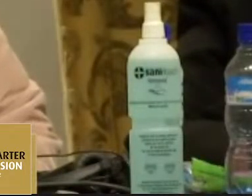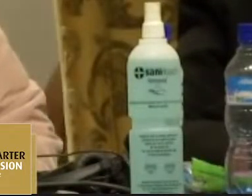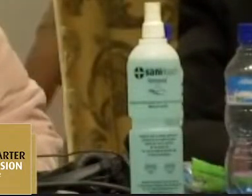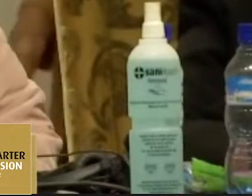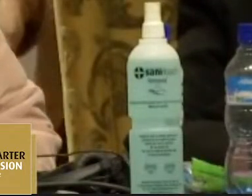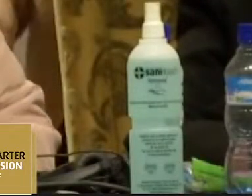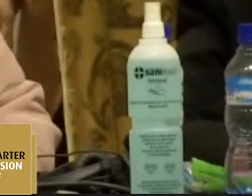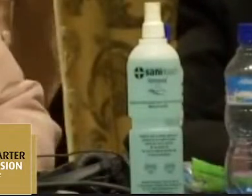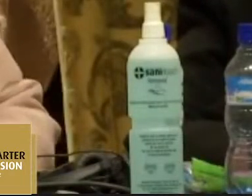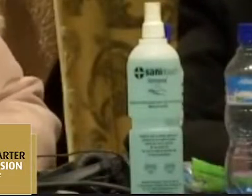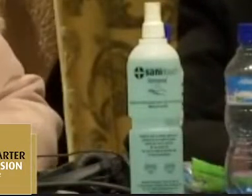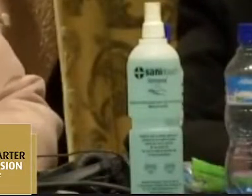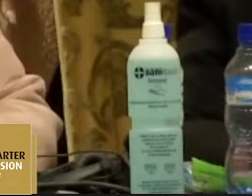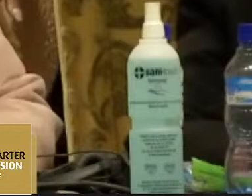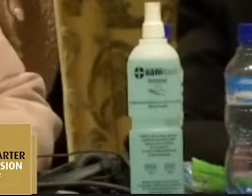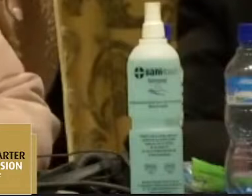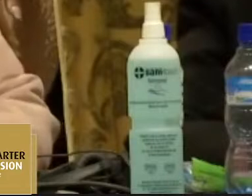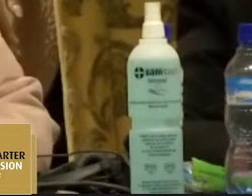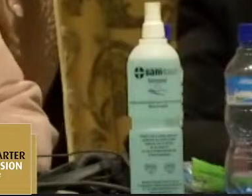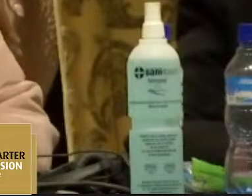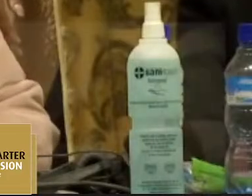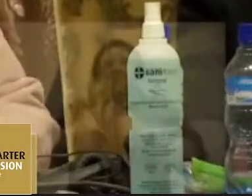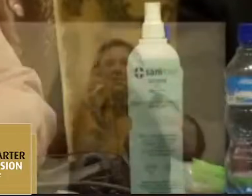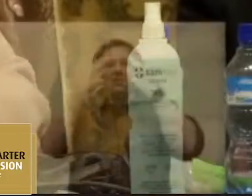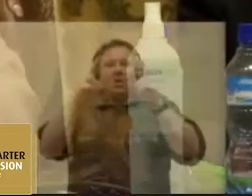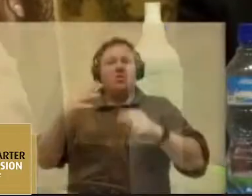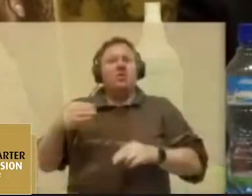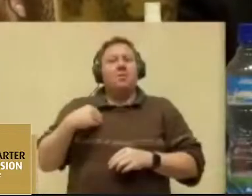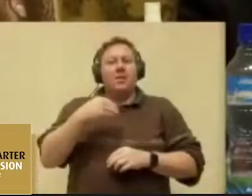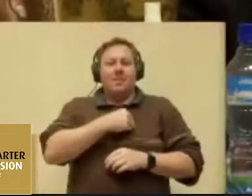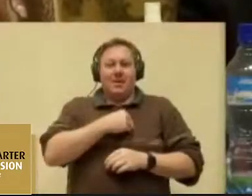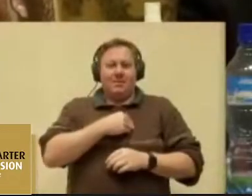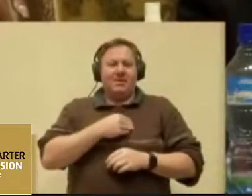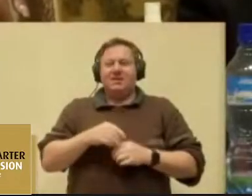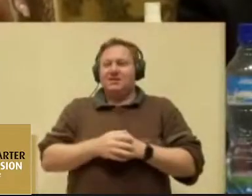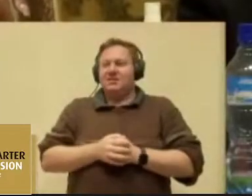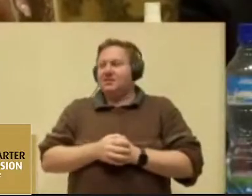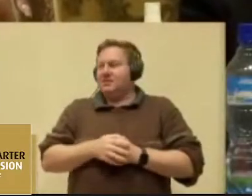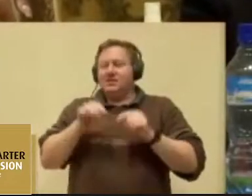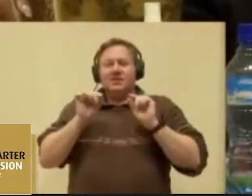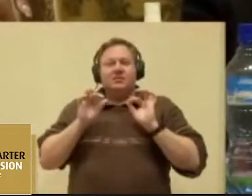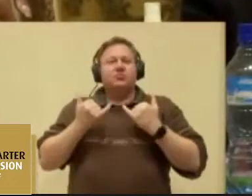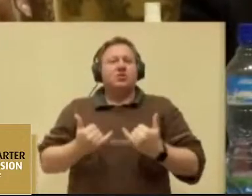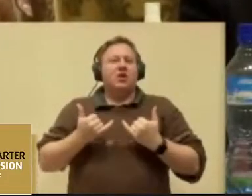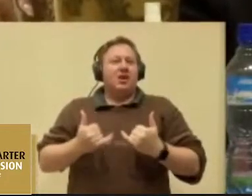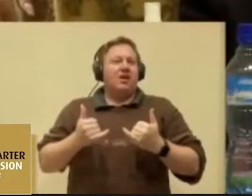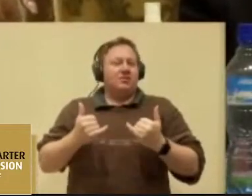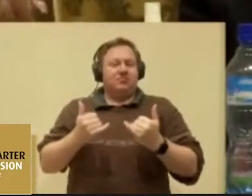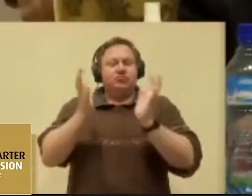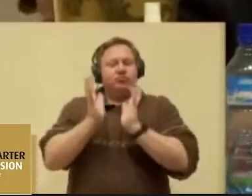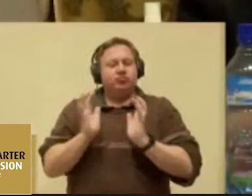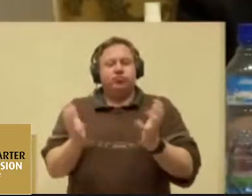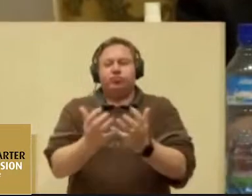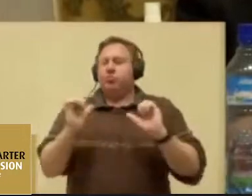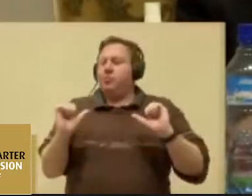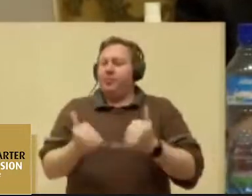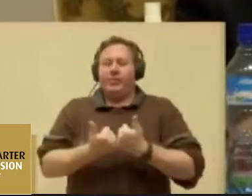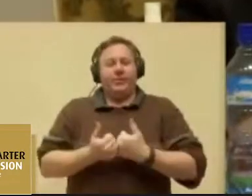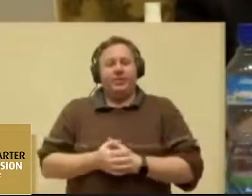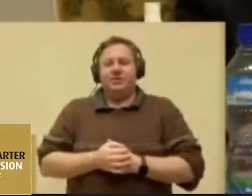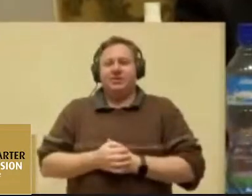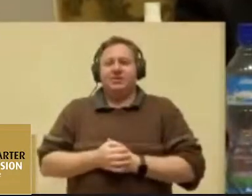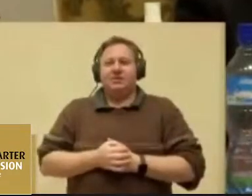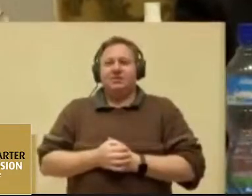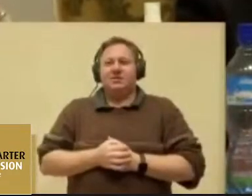honorable honorable members of this very esteemed gathering i think i